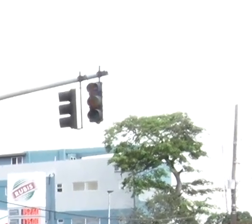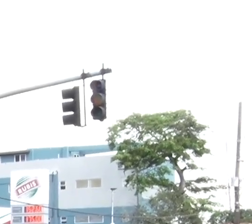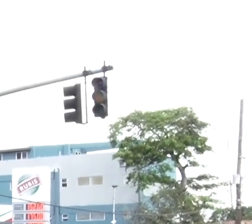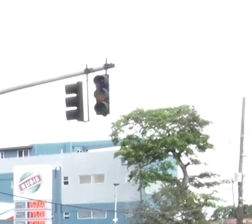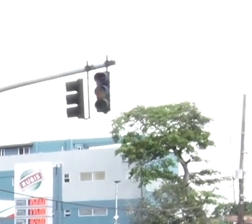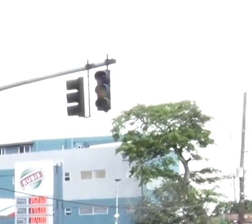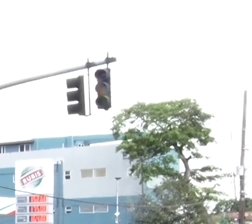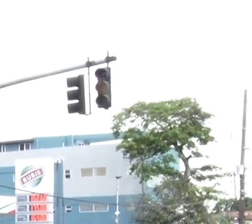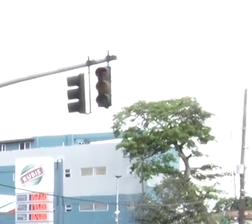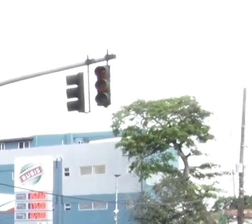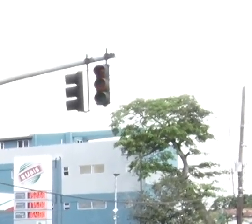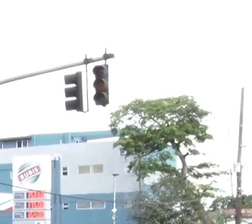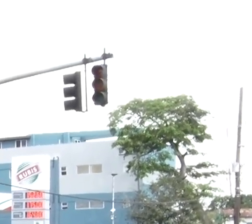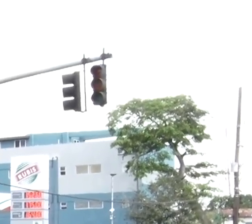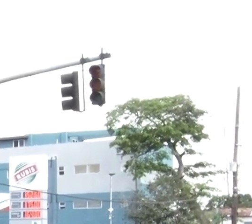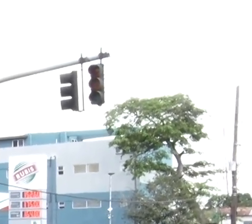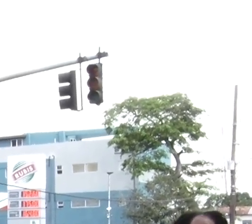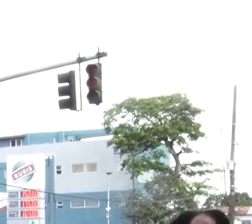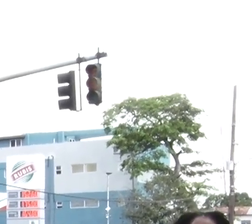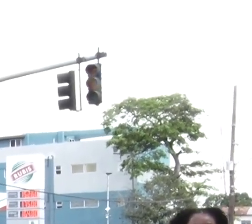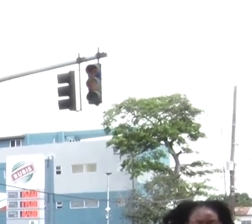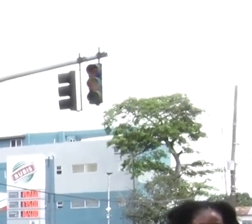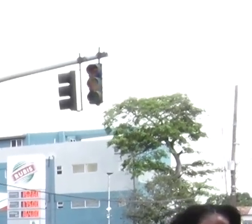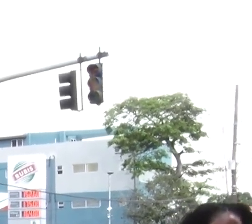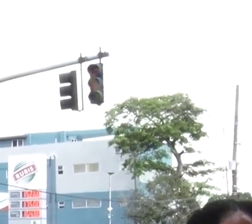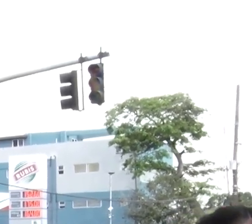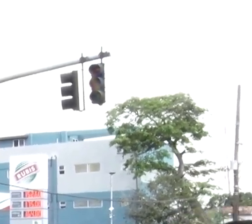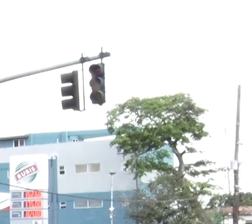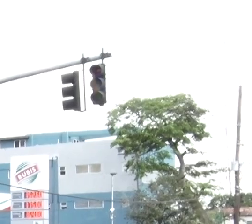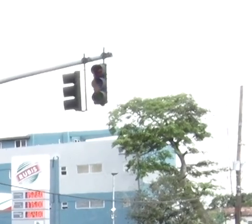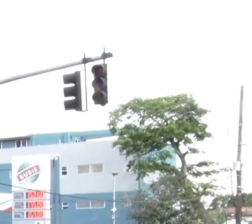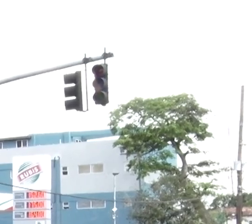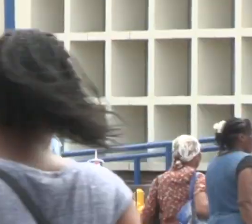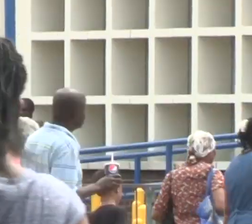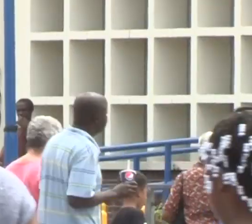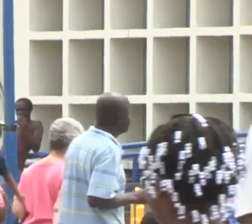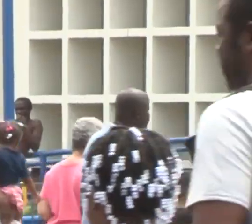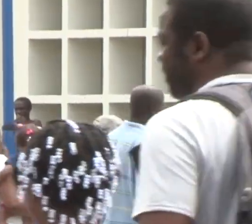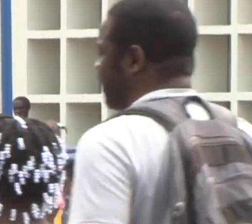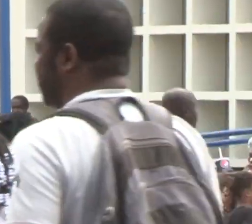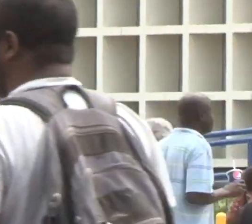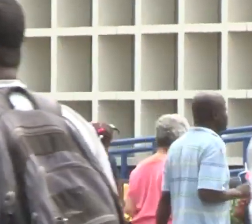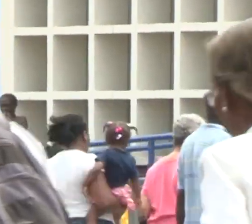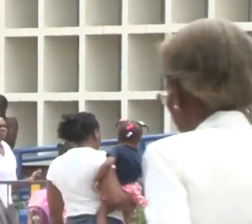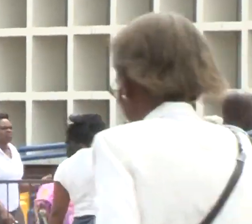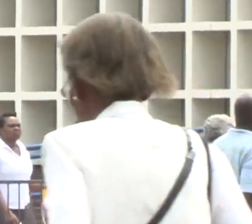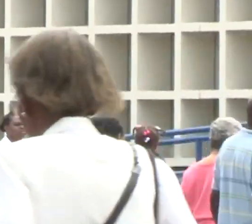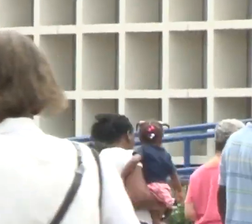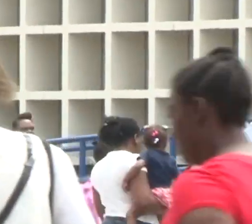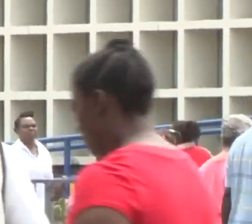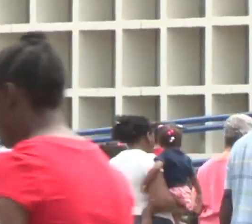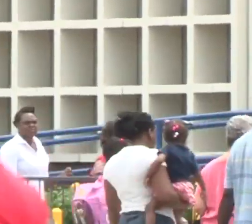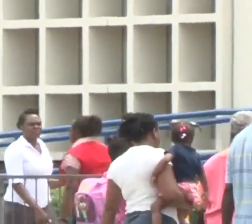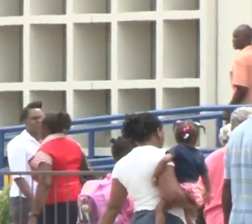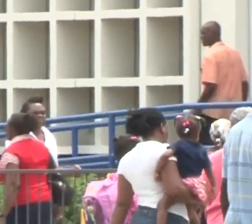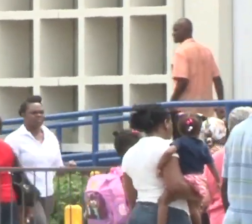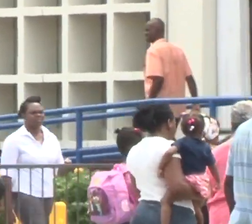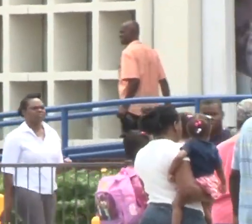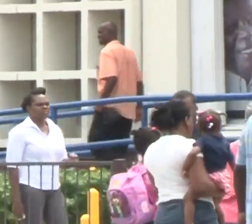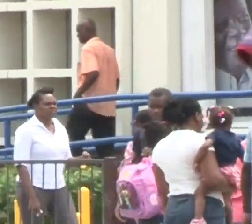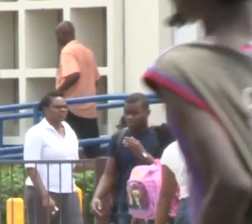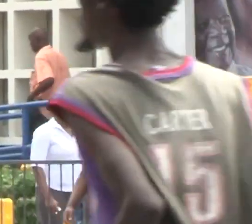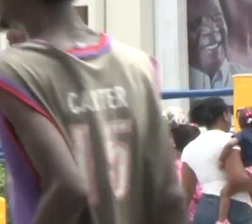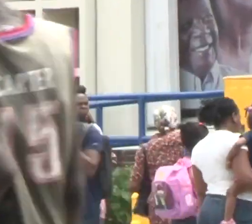says Jamaicans should plan for more safety measures as the government continues to strategize on ways to effectively manage